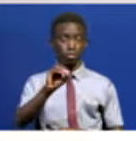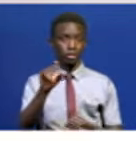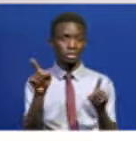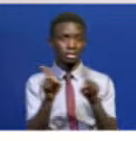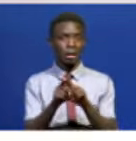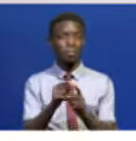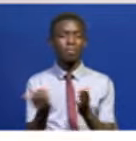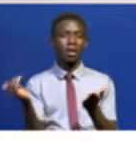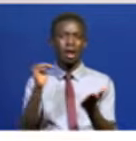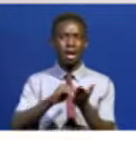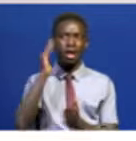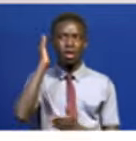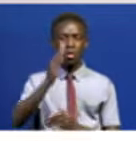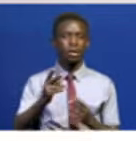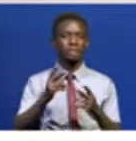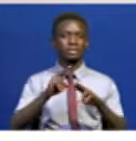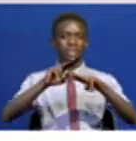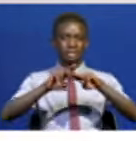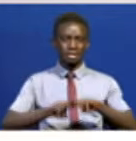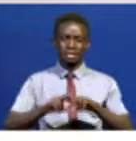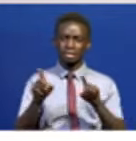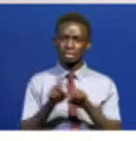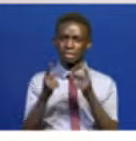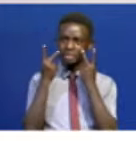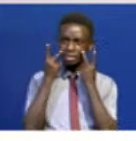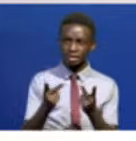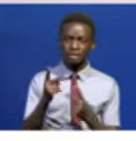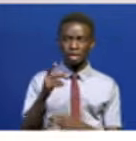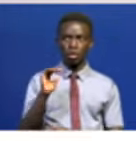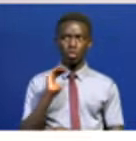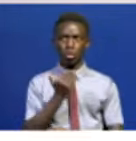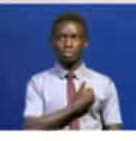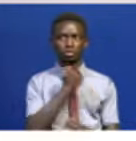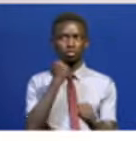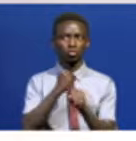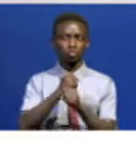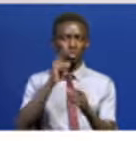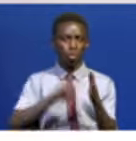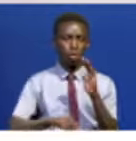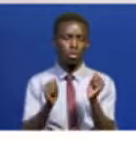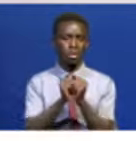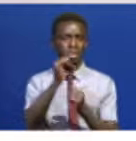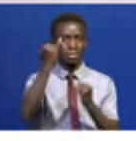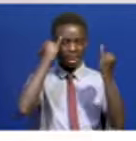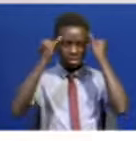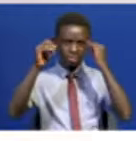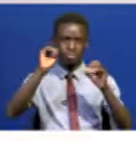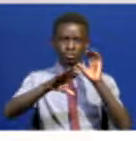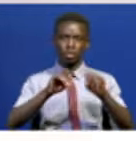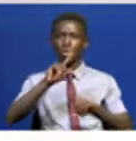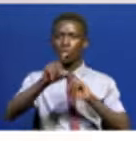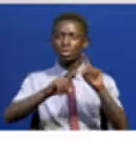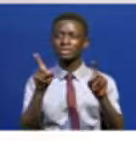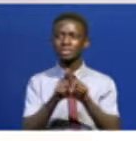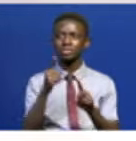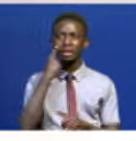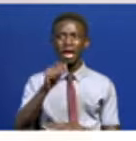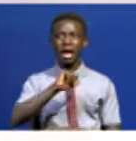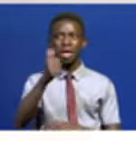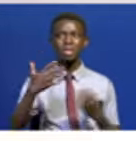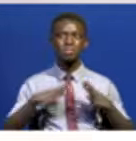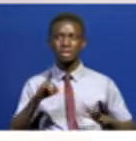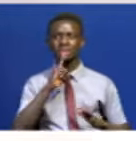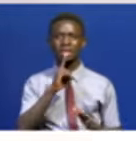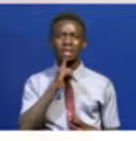you'll be able to see as a committee what to do with those memoranda. You have seen other fora where people are saying there's a